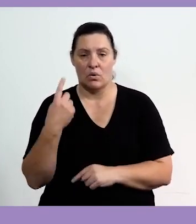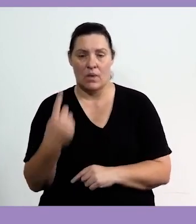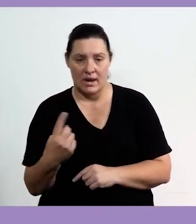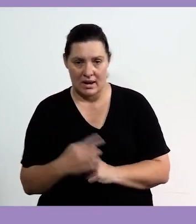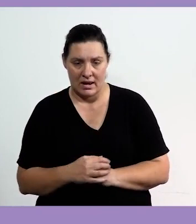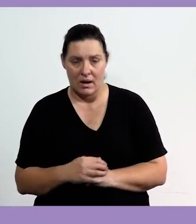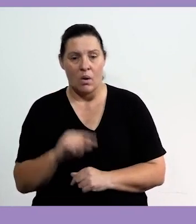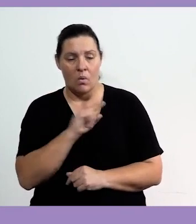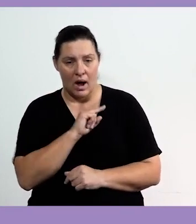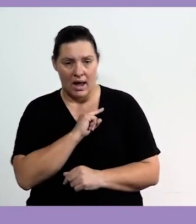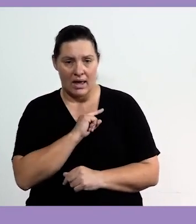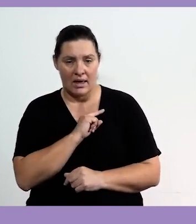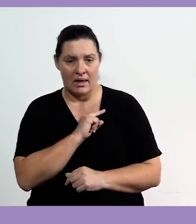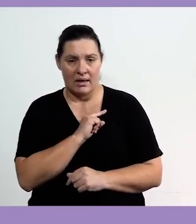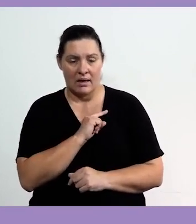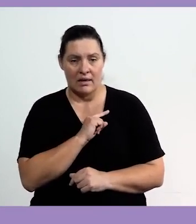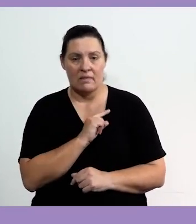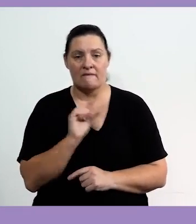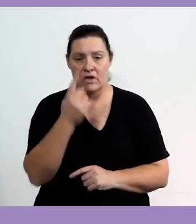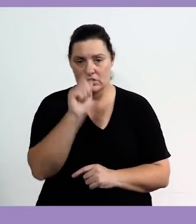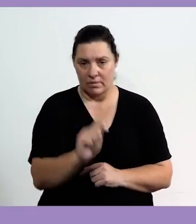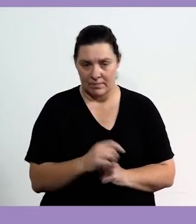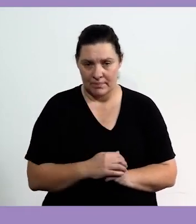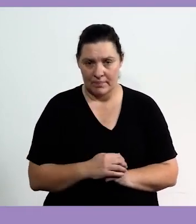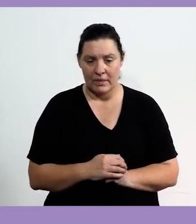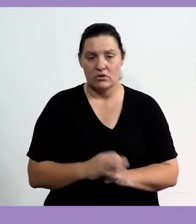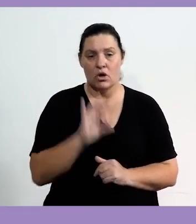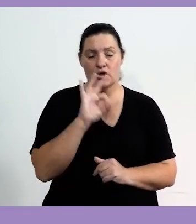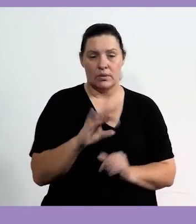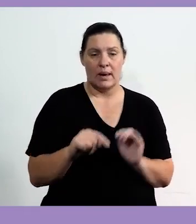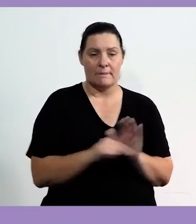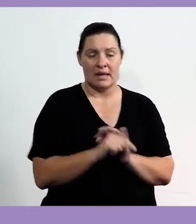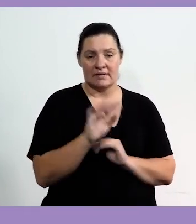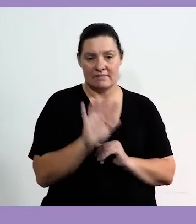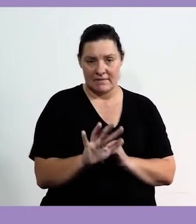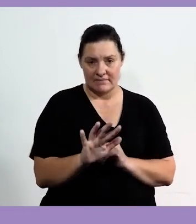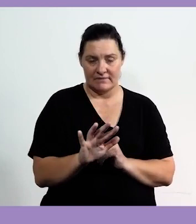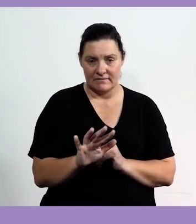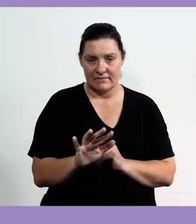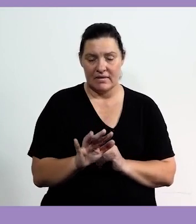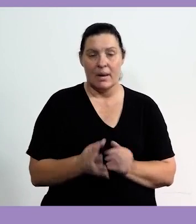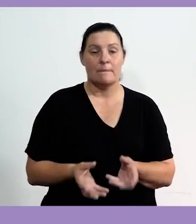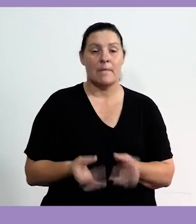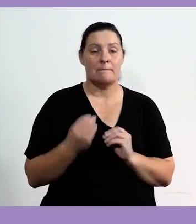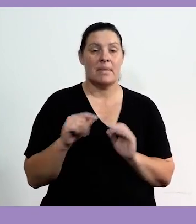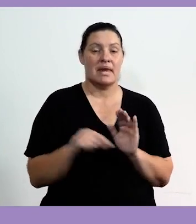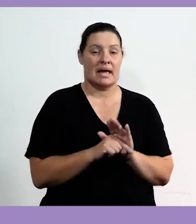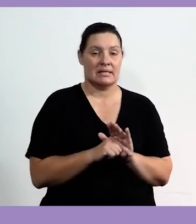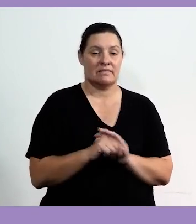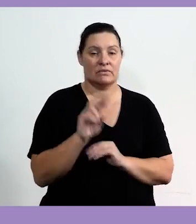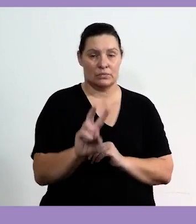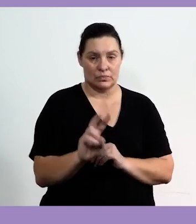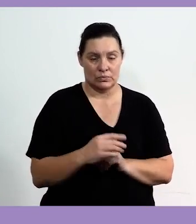by 1, because we are dealing with the first term. So 3 minus 5, that is going to give us